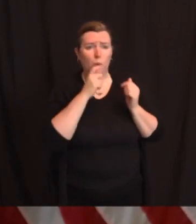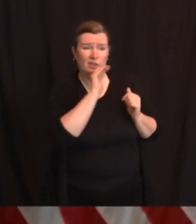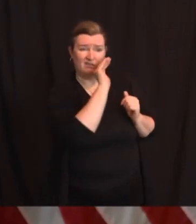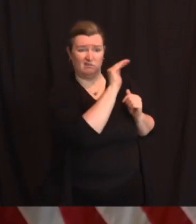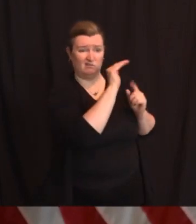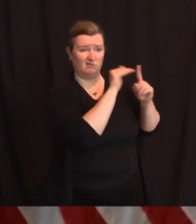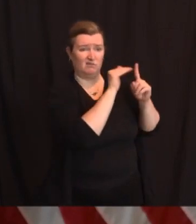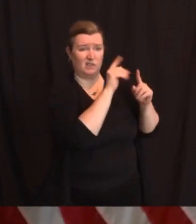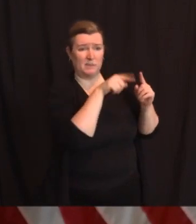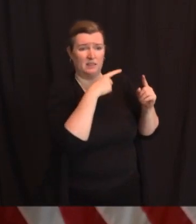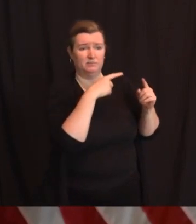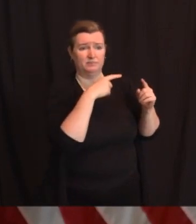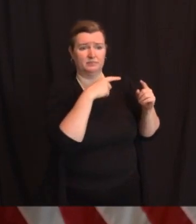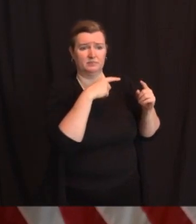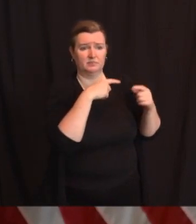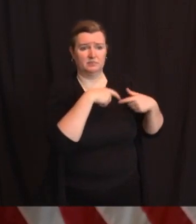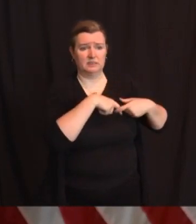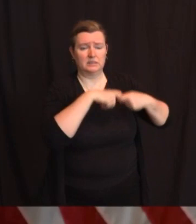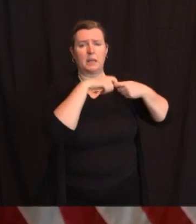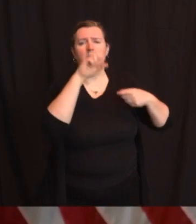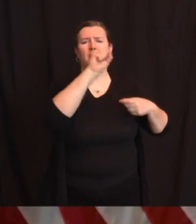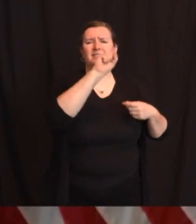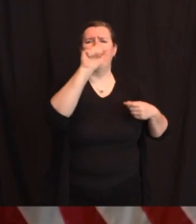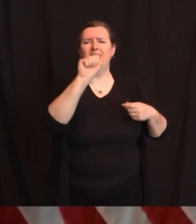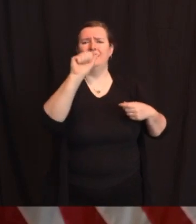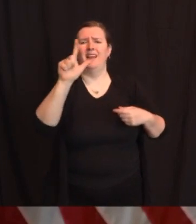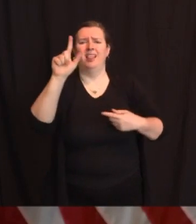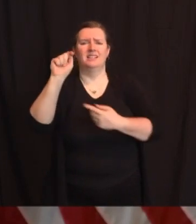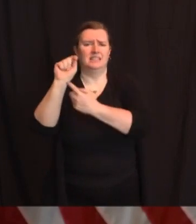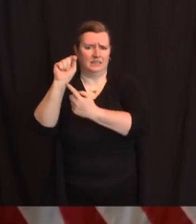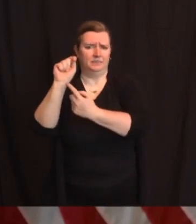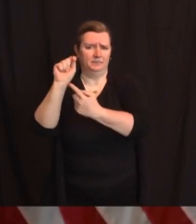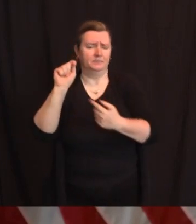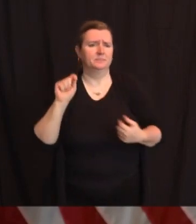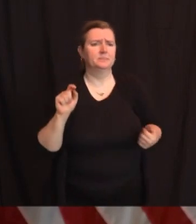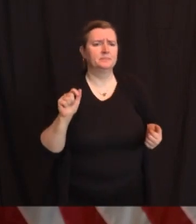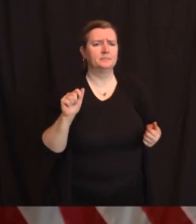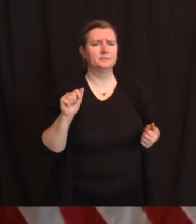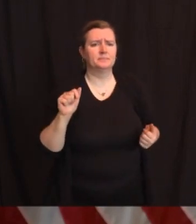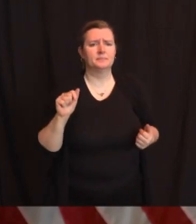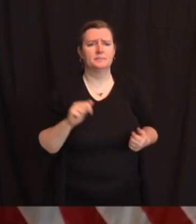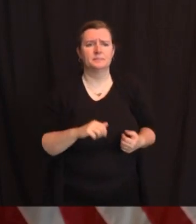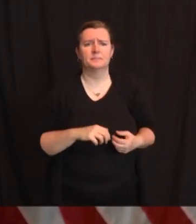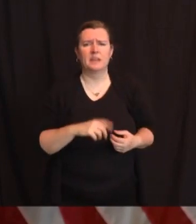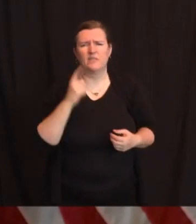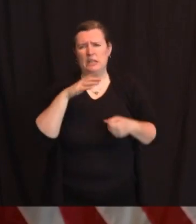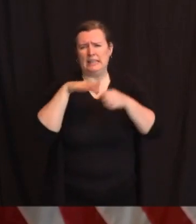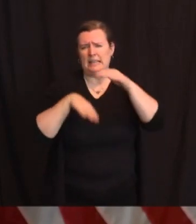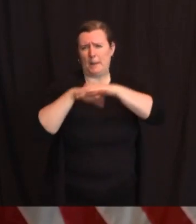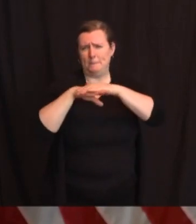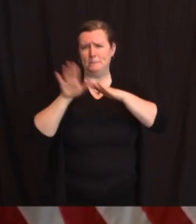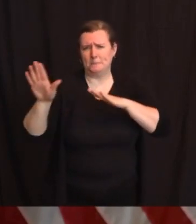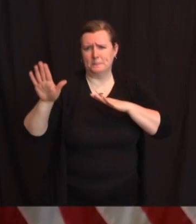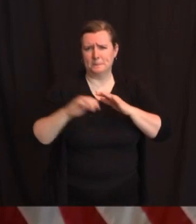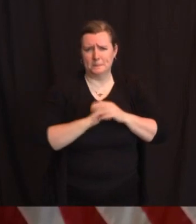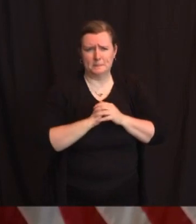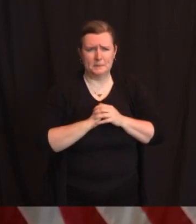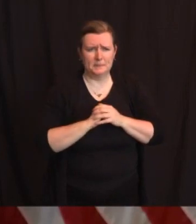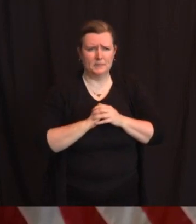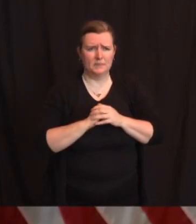SALT cap. Lamont's done an extraordinary job. Rich, we're going to miss him like heck. He's a great